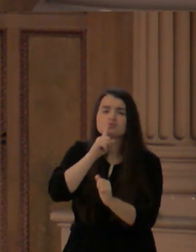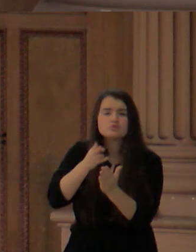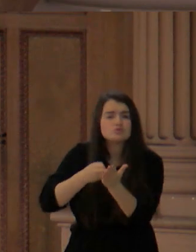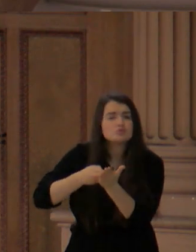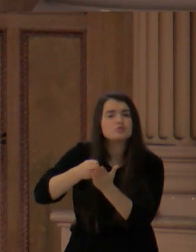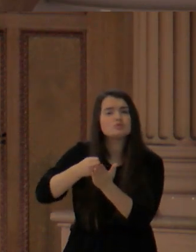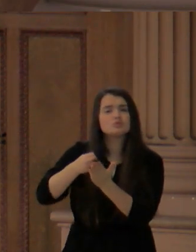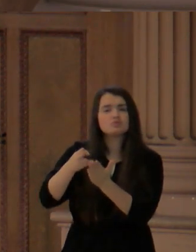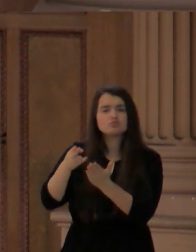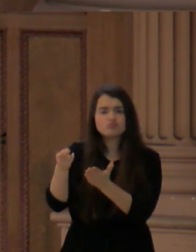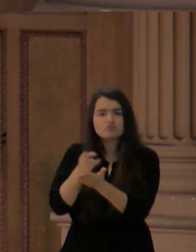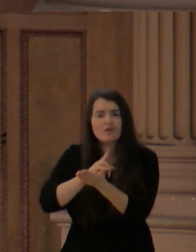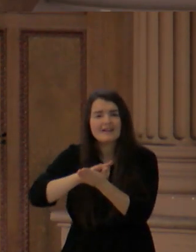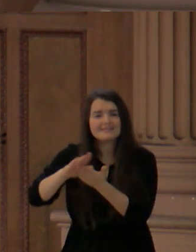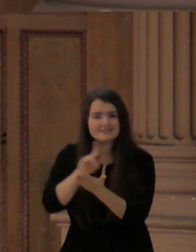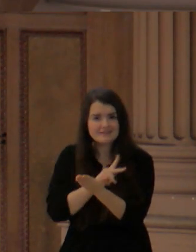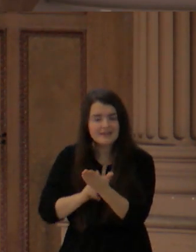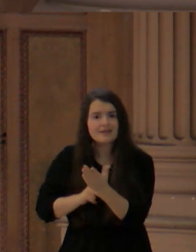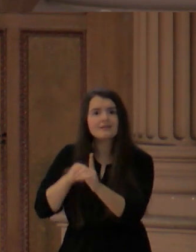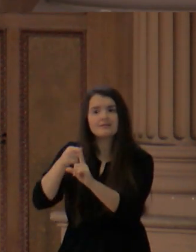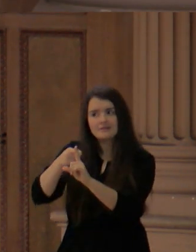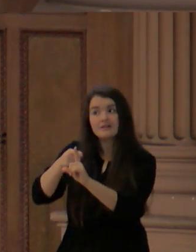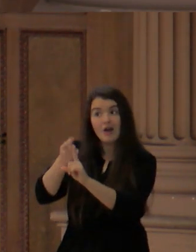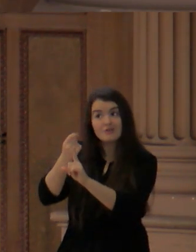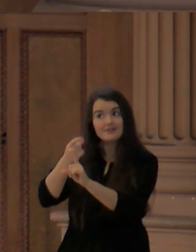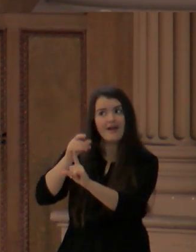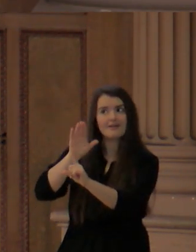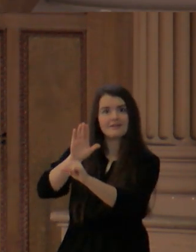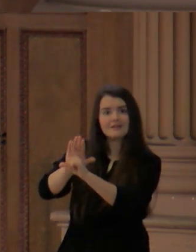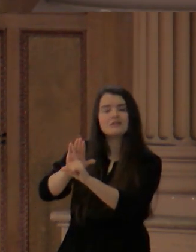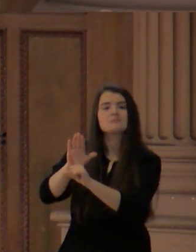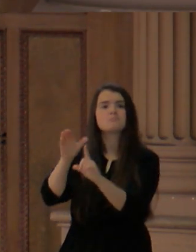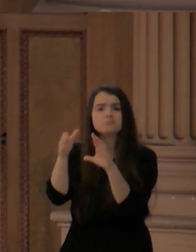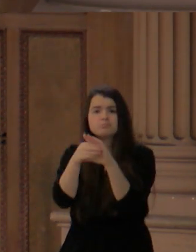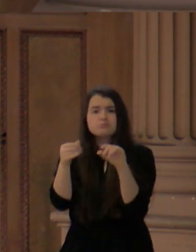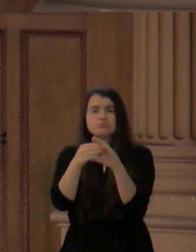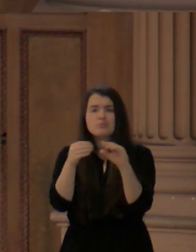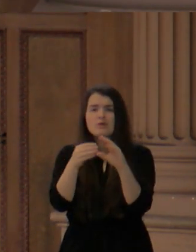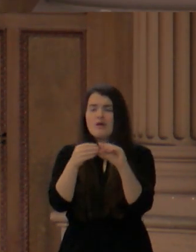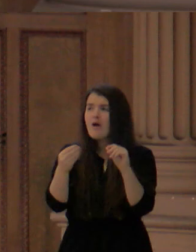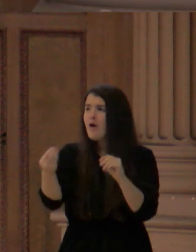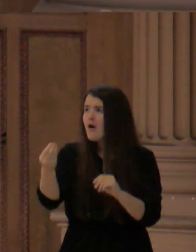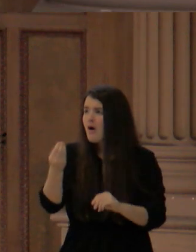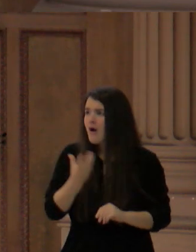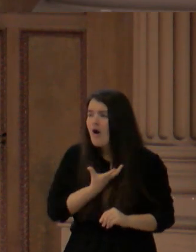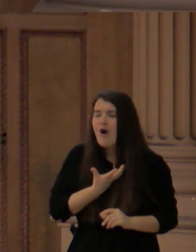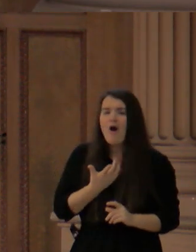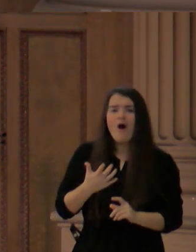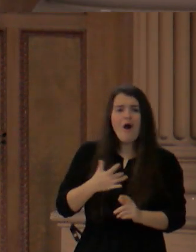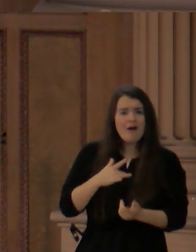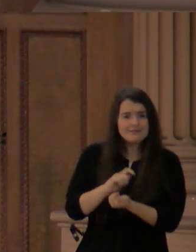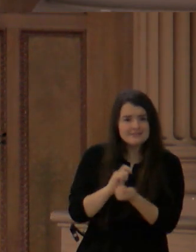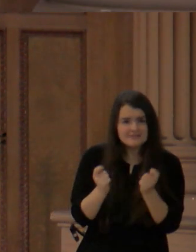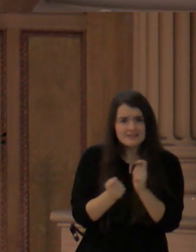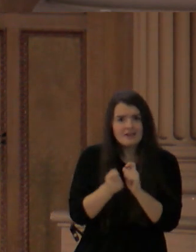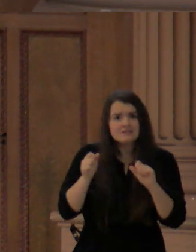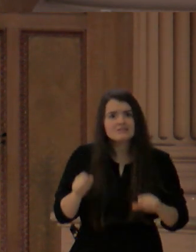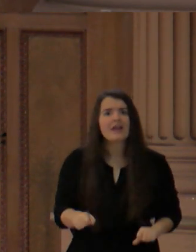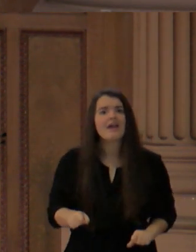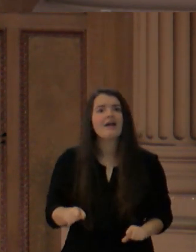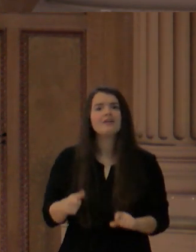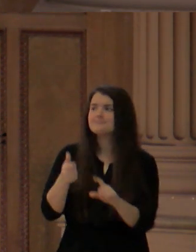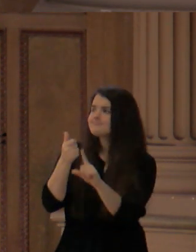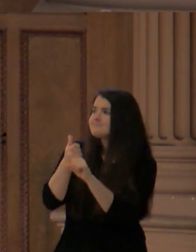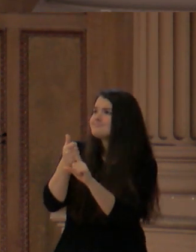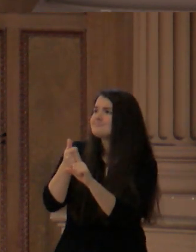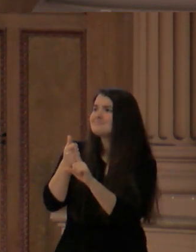new hearts to change us from the inside so that he can rule and reign over us not just by his force but internally he's a king who came